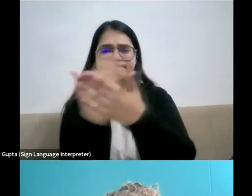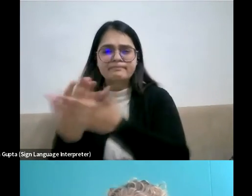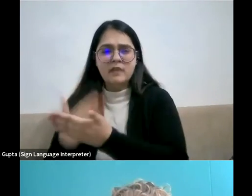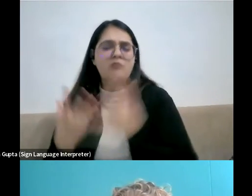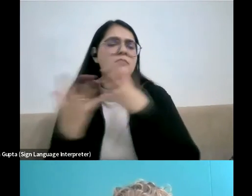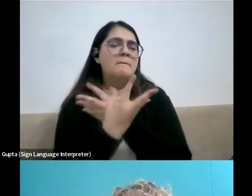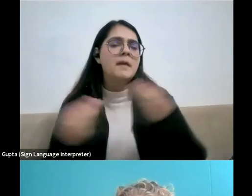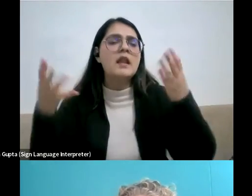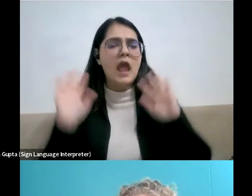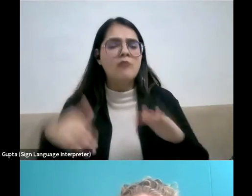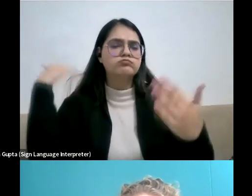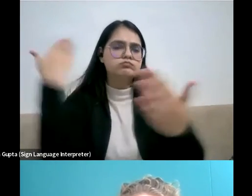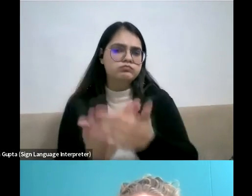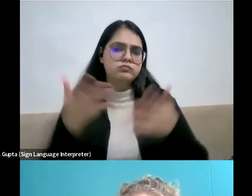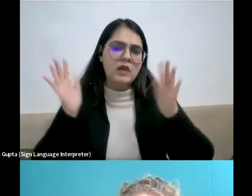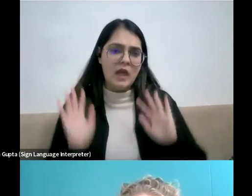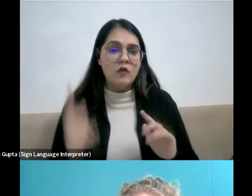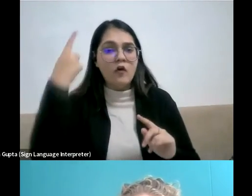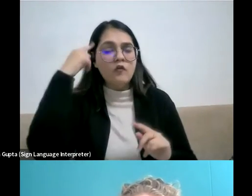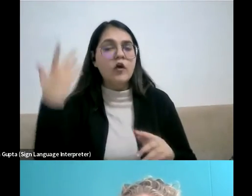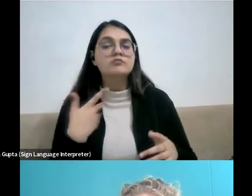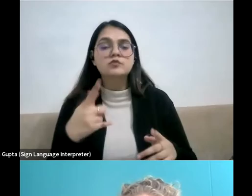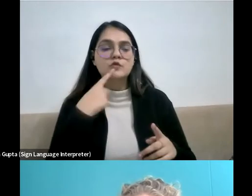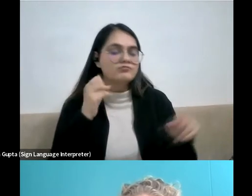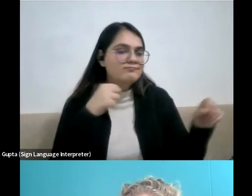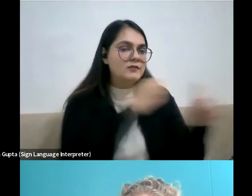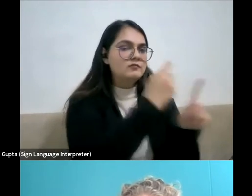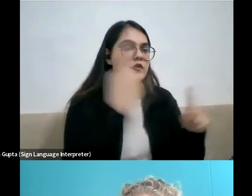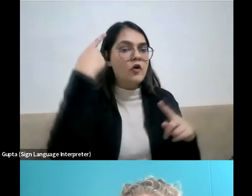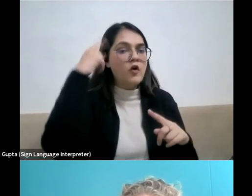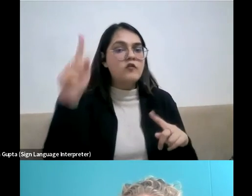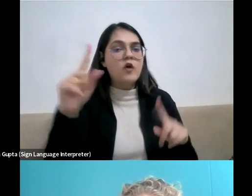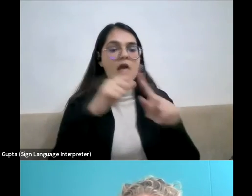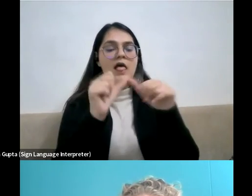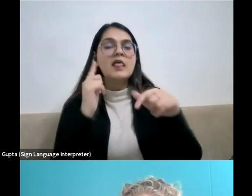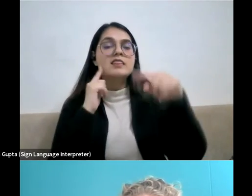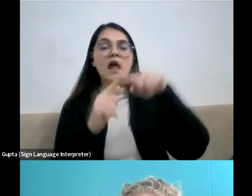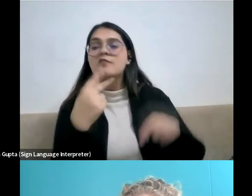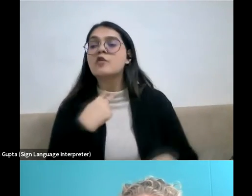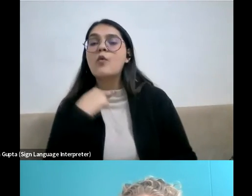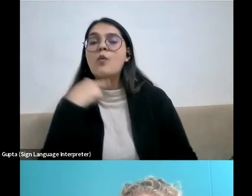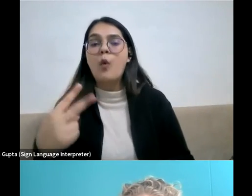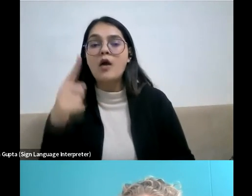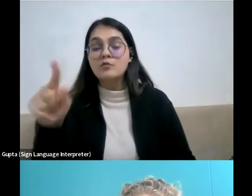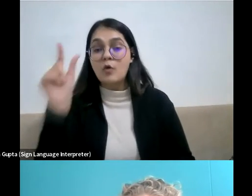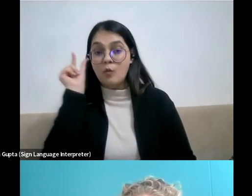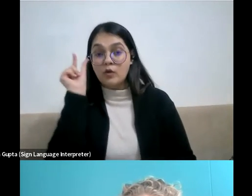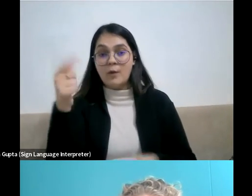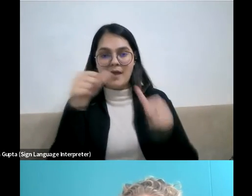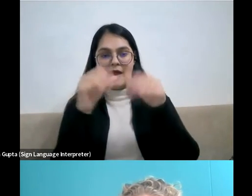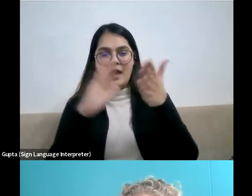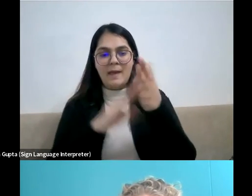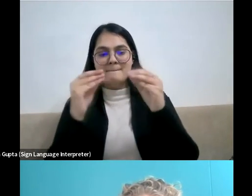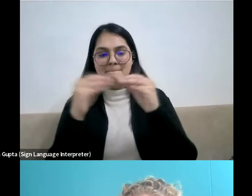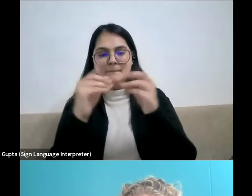of ways over the years in influencing Dalit thought and in taking forward the Ambedkarite movement, one of the main